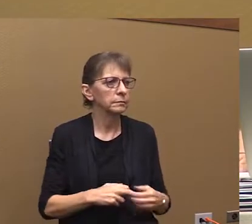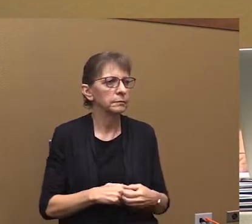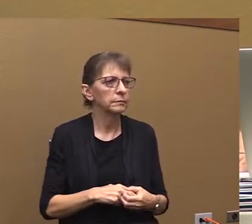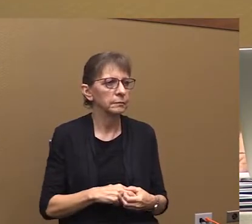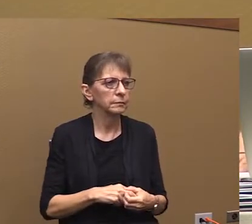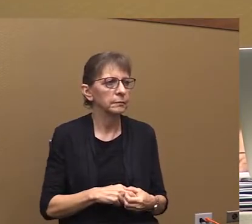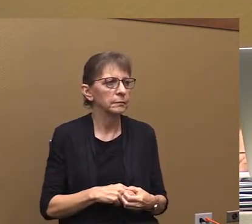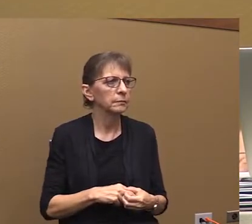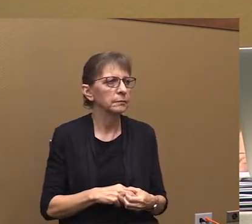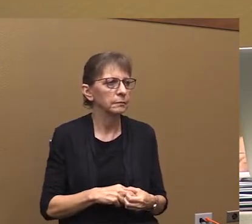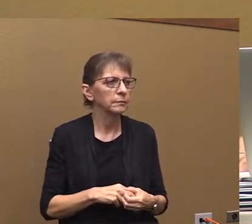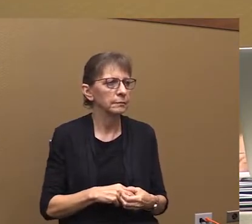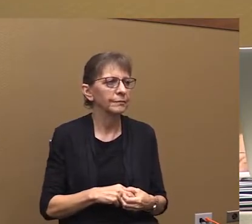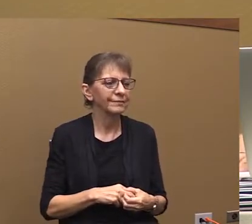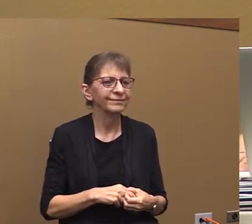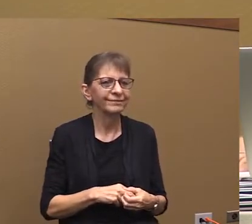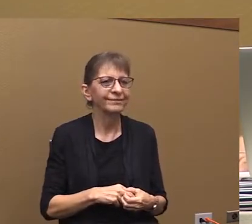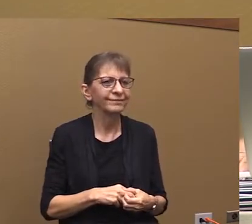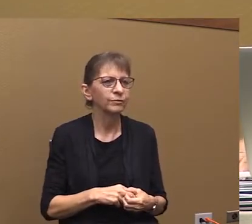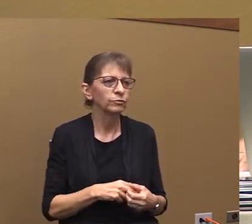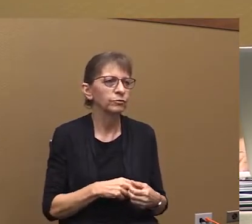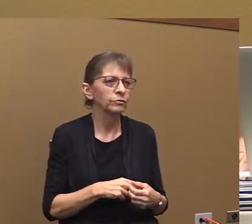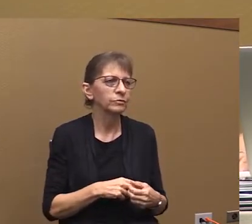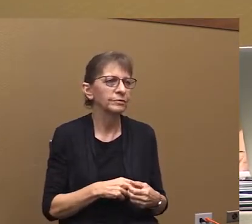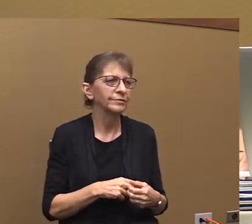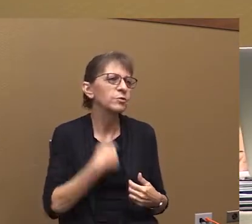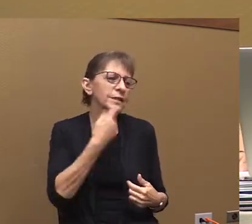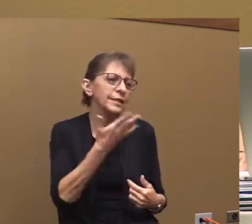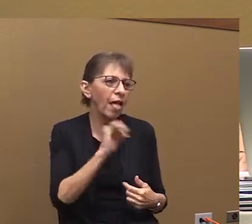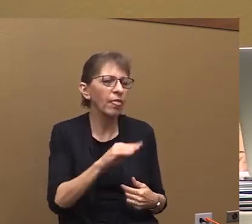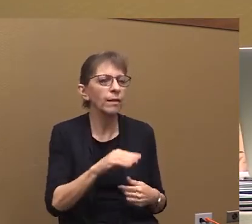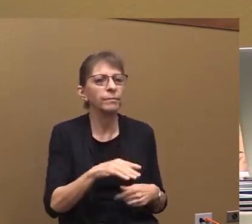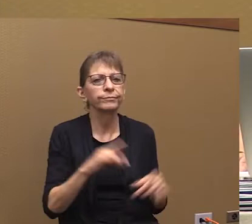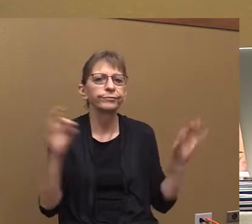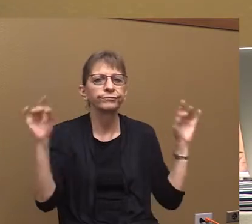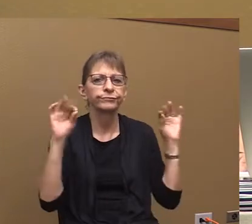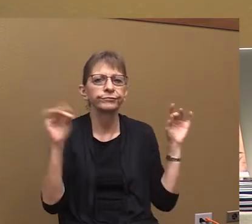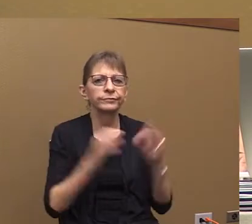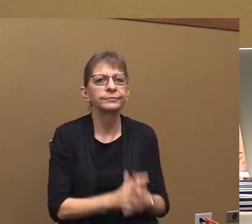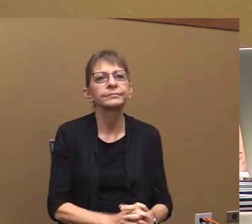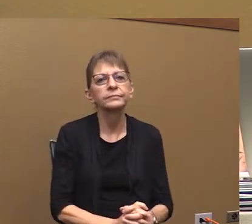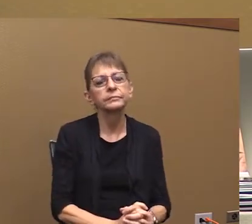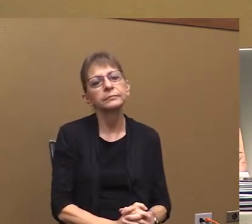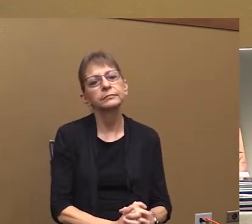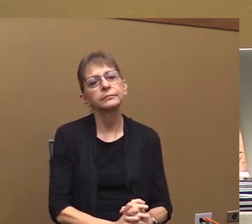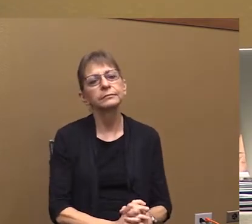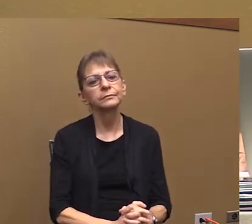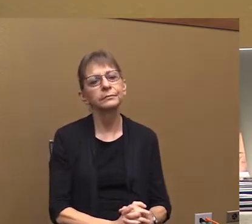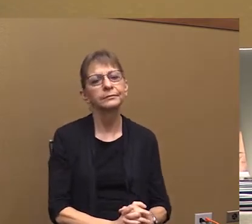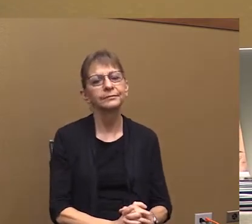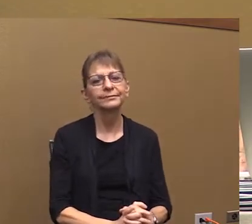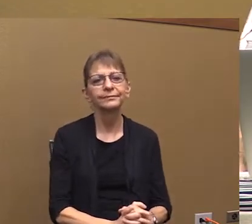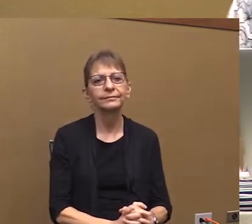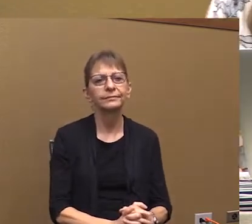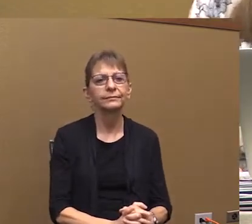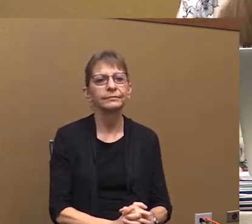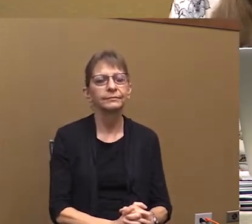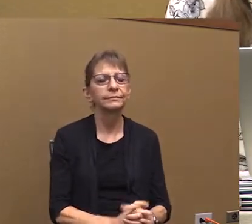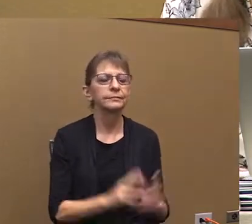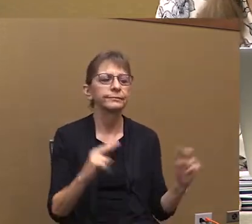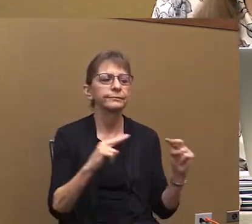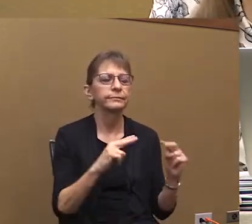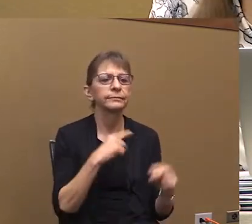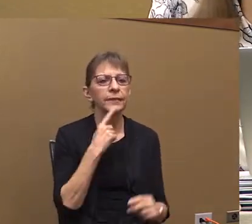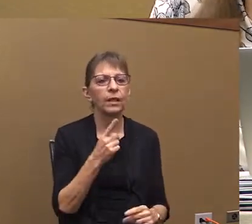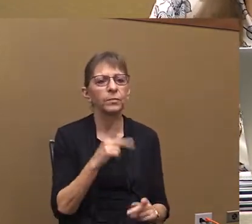and look at that person next to you and decide which one they might not like. Am I supposed to tell them? Tell them, yeah, just tell them, and